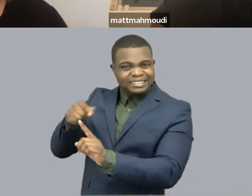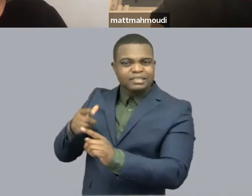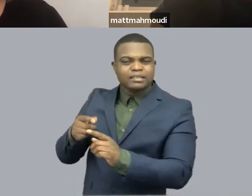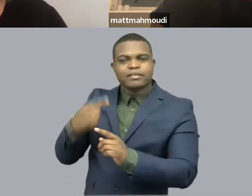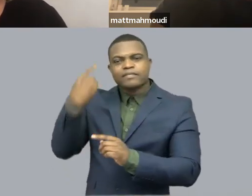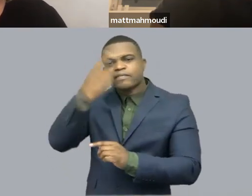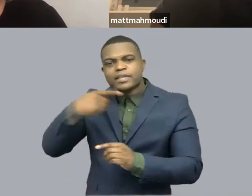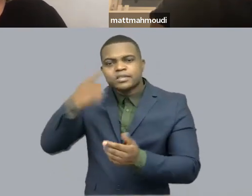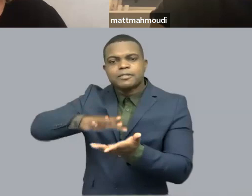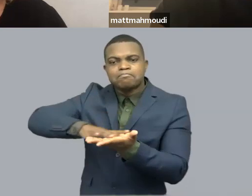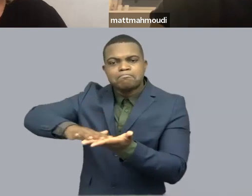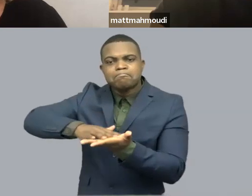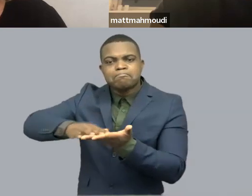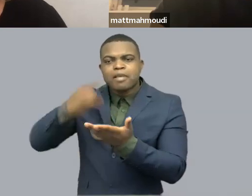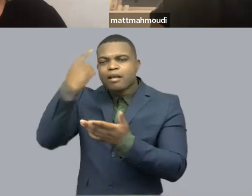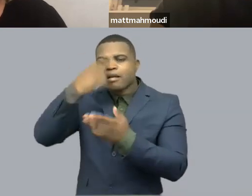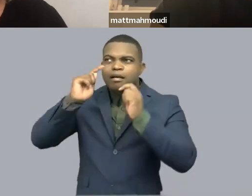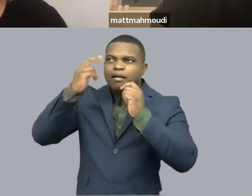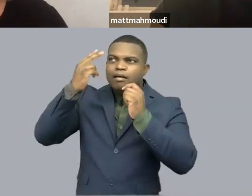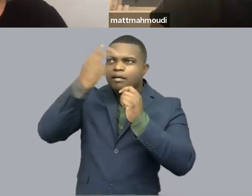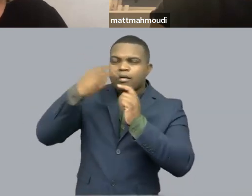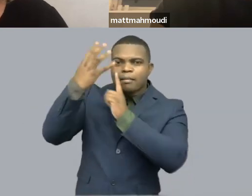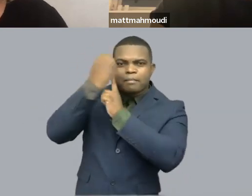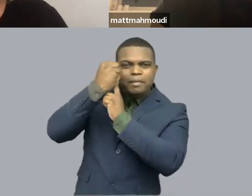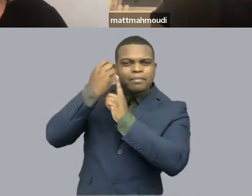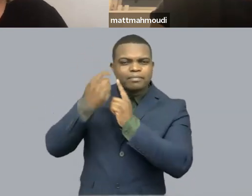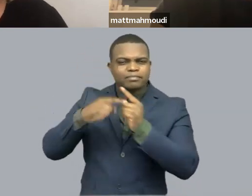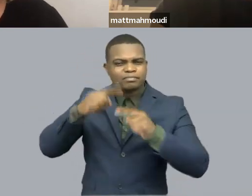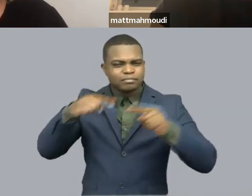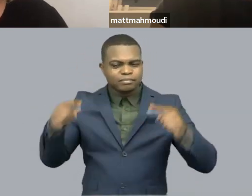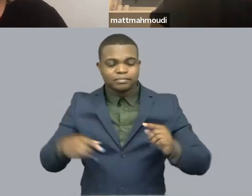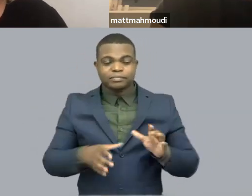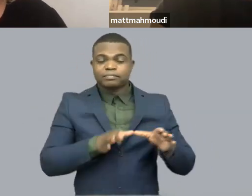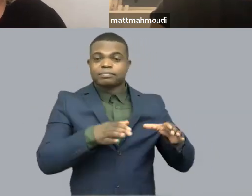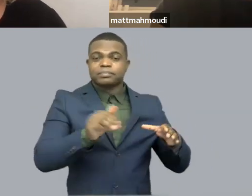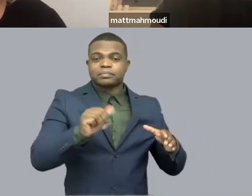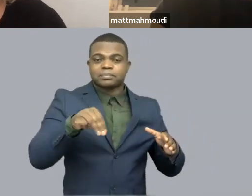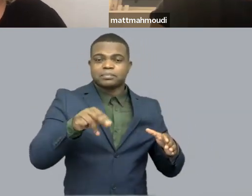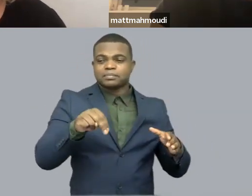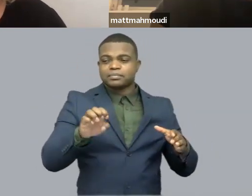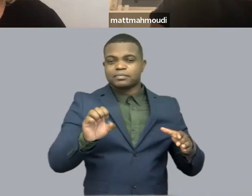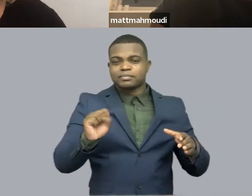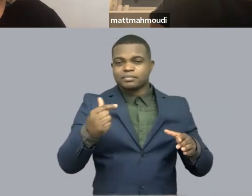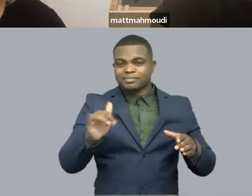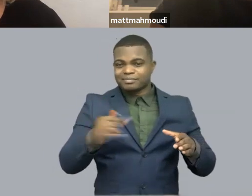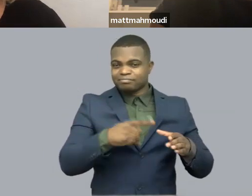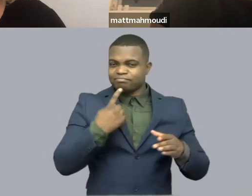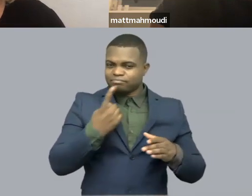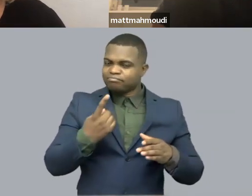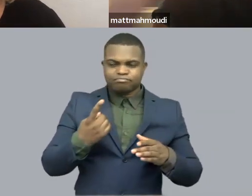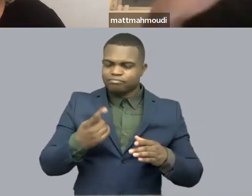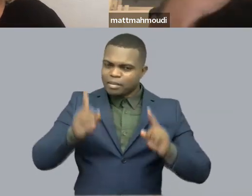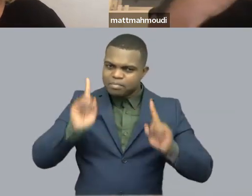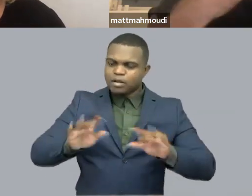on spyware. But I'm curious to hear from Francesca and also from folks in the audience as well, in the chat